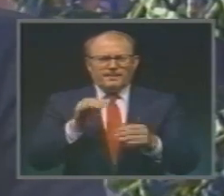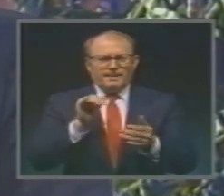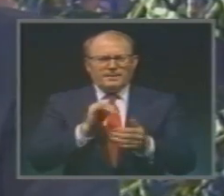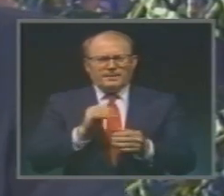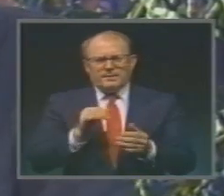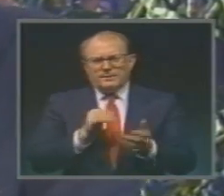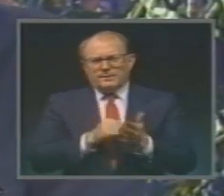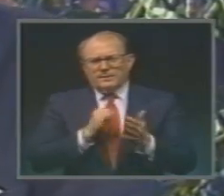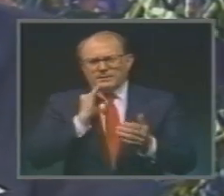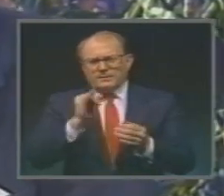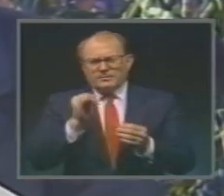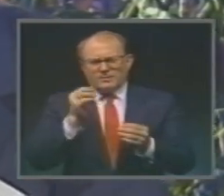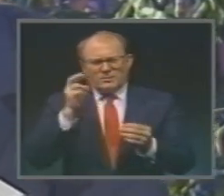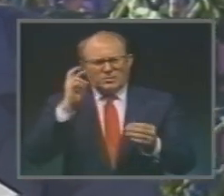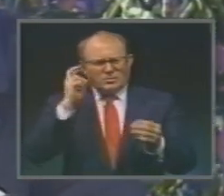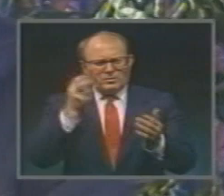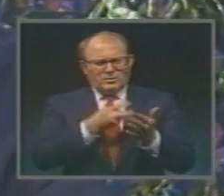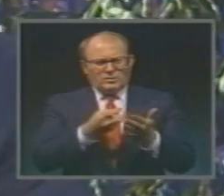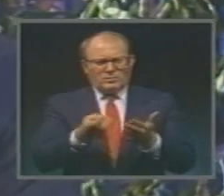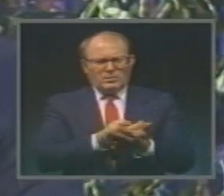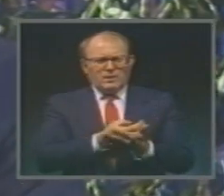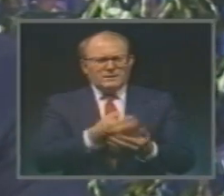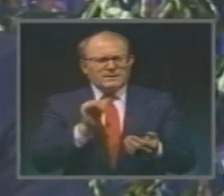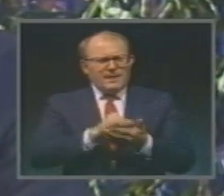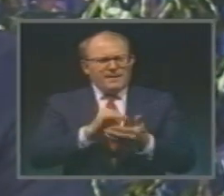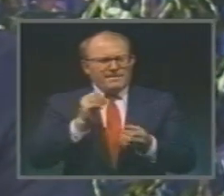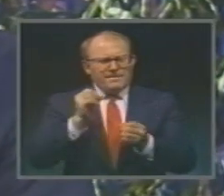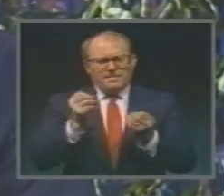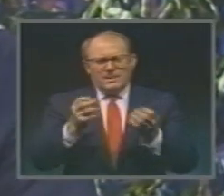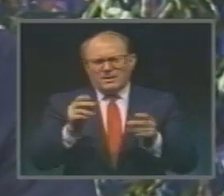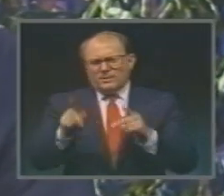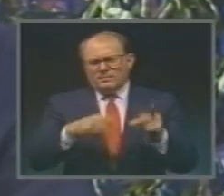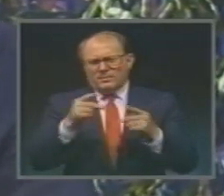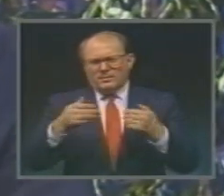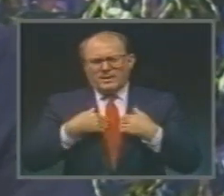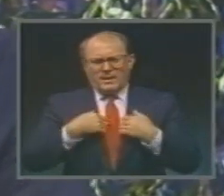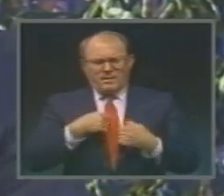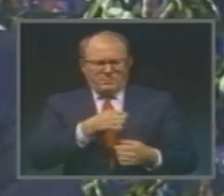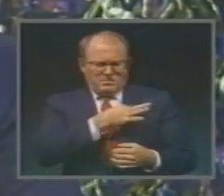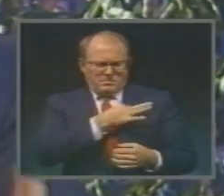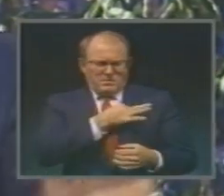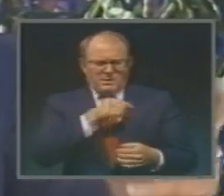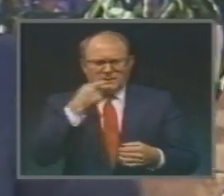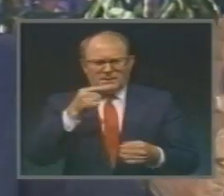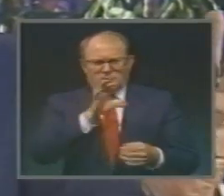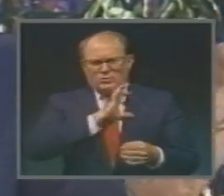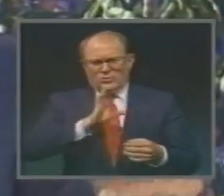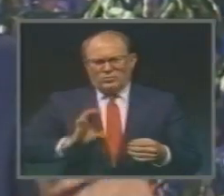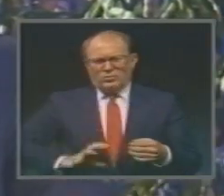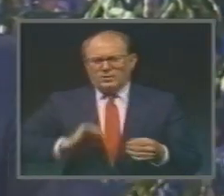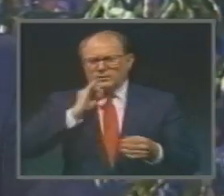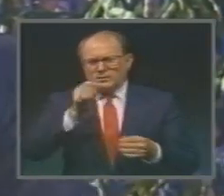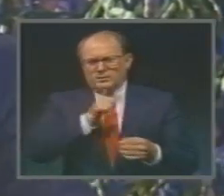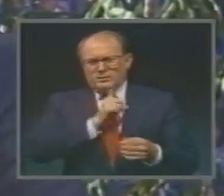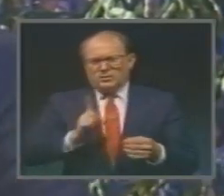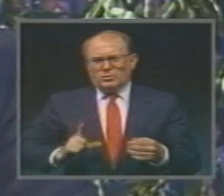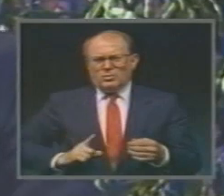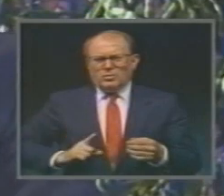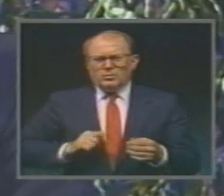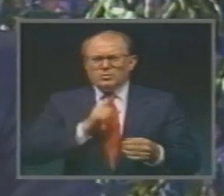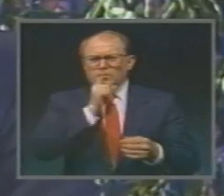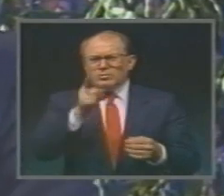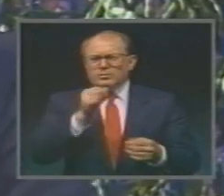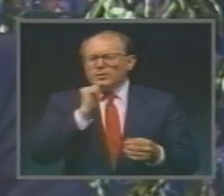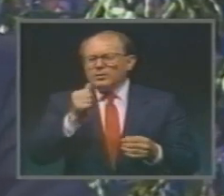it strange that many of the very people who wear the lapel pins and bumper stickers saying, Christ is Lord, really